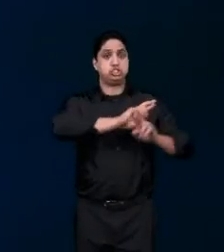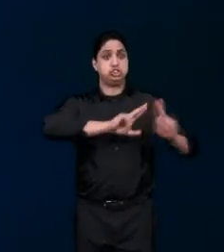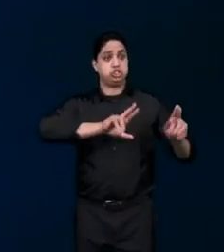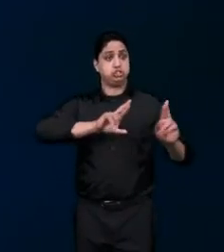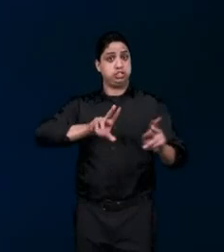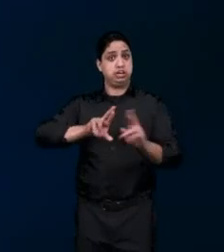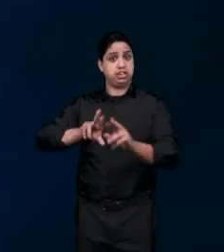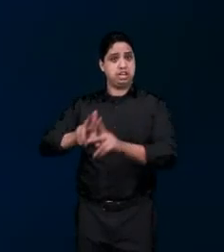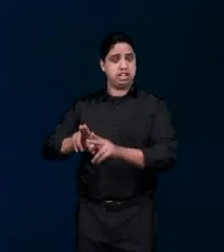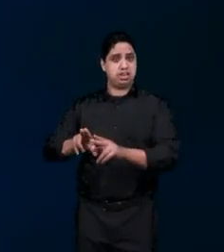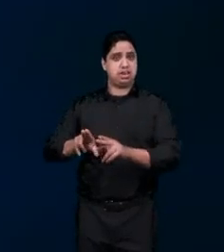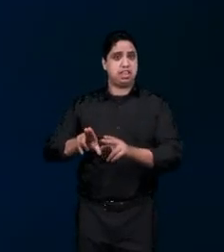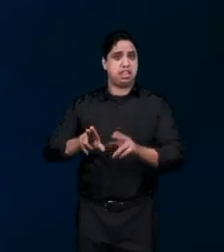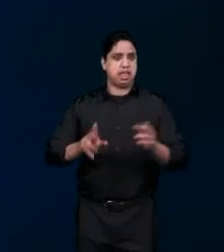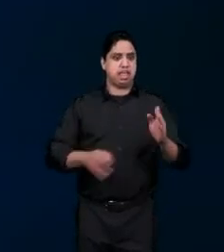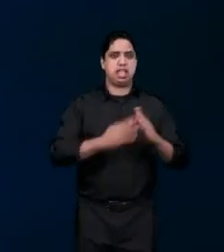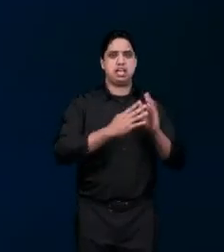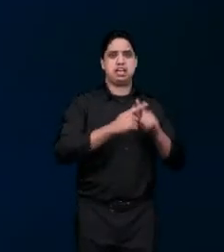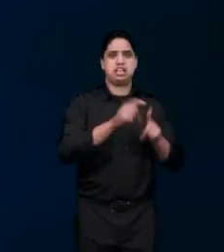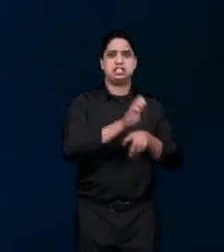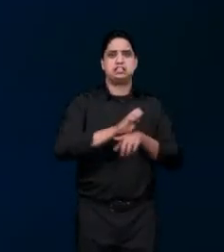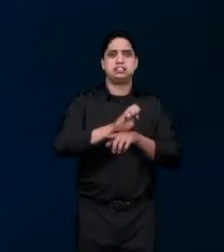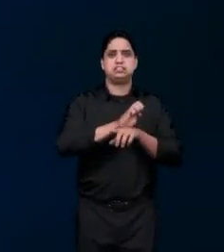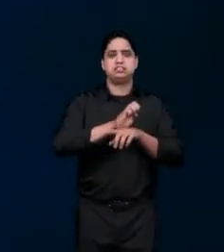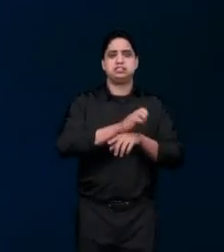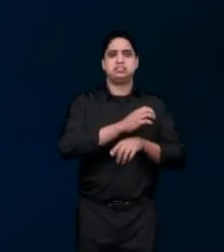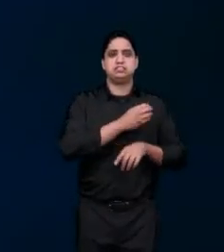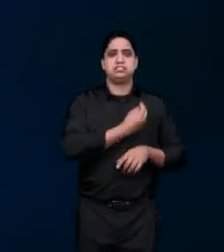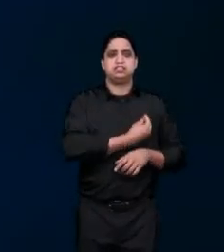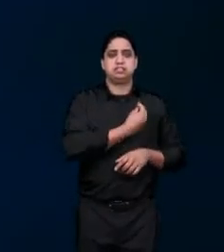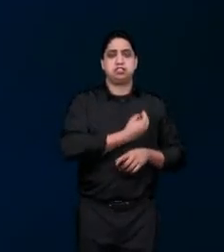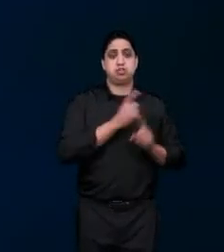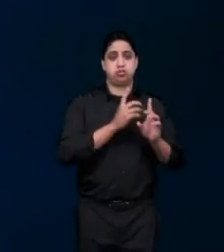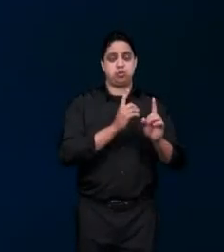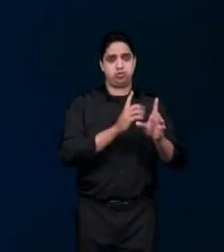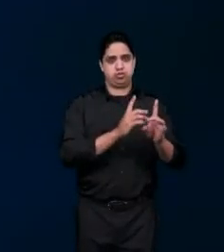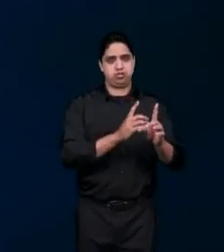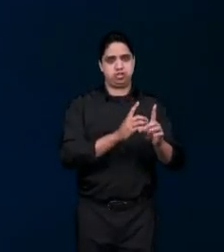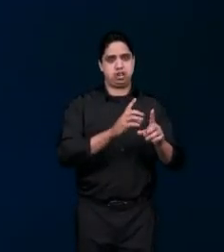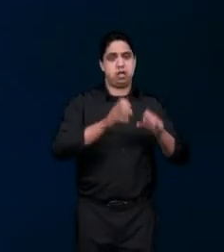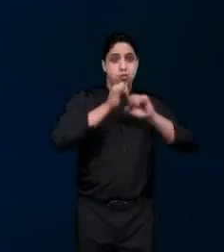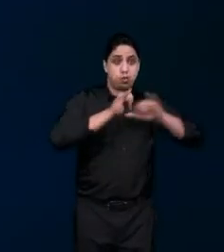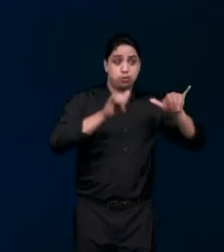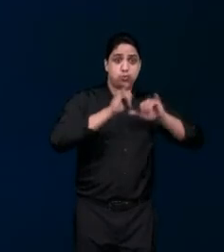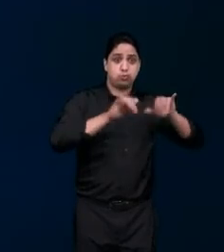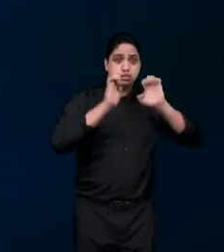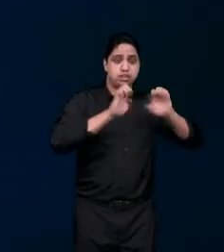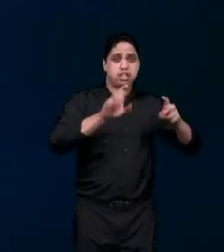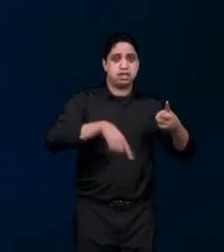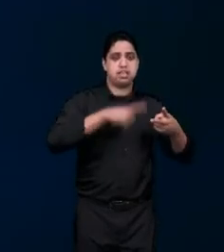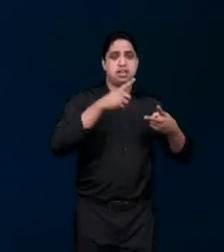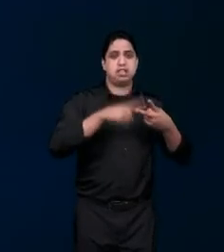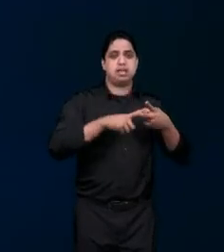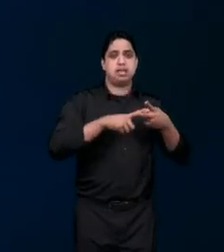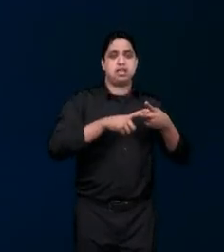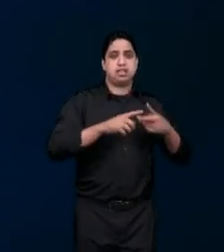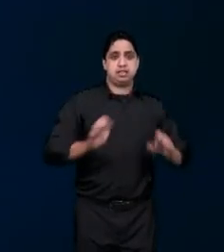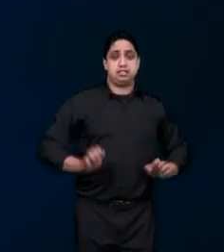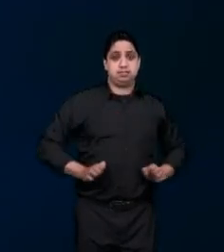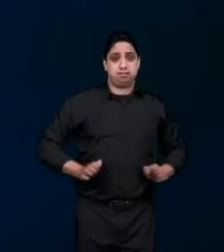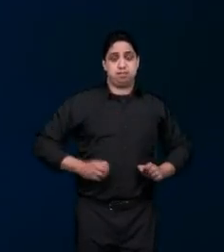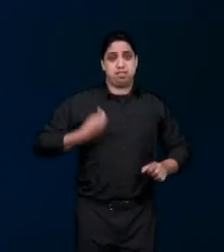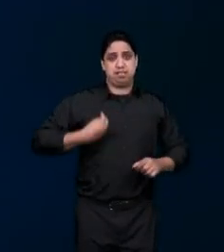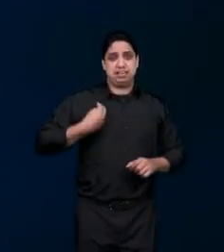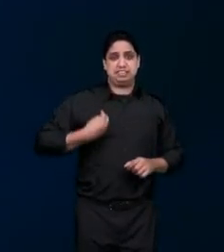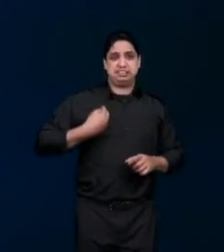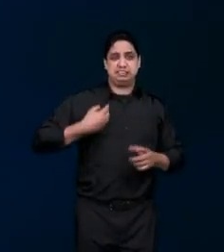lived the doctrinal formation, the proclamation of the gospel. The church of Smyrna experienced the martyrdom of the faithful,